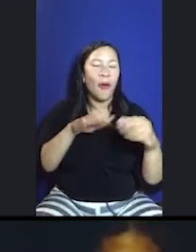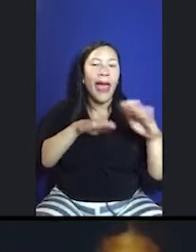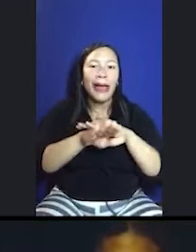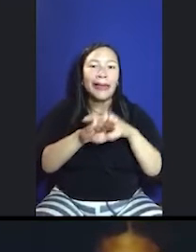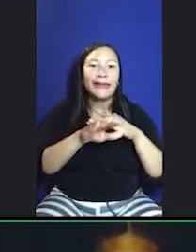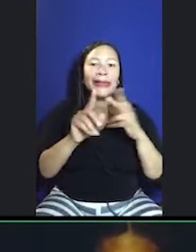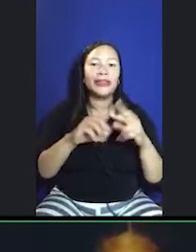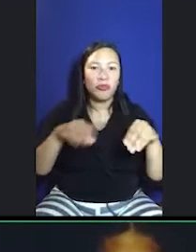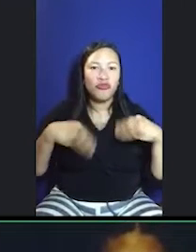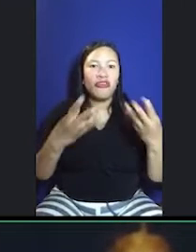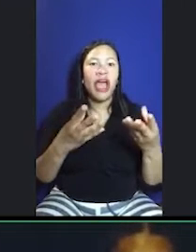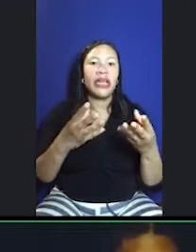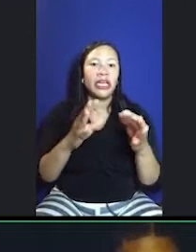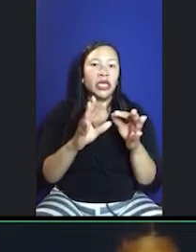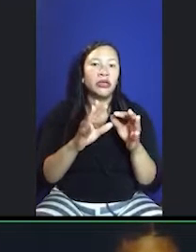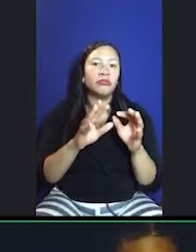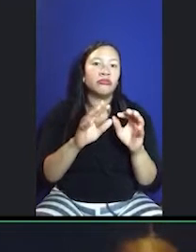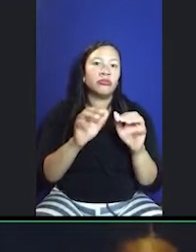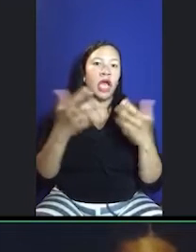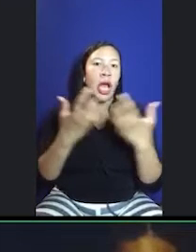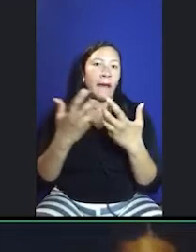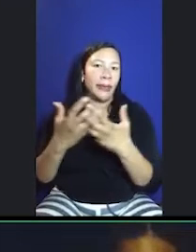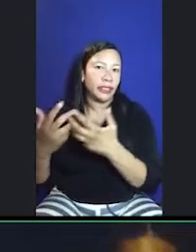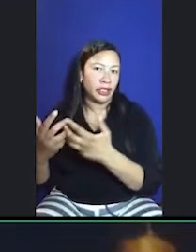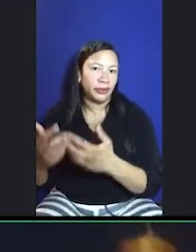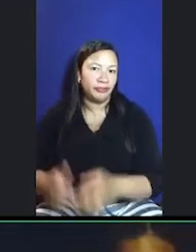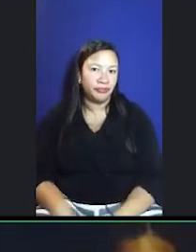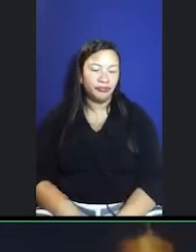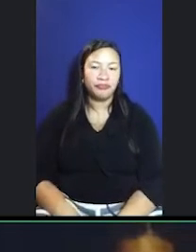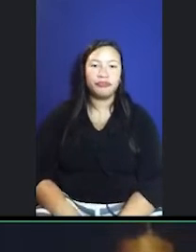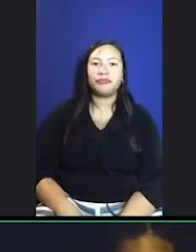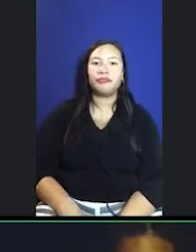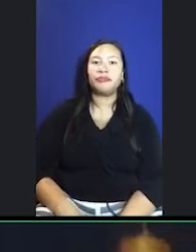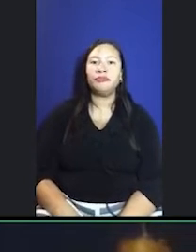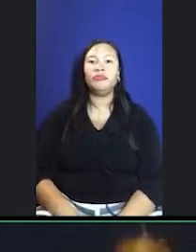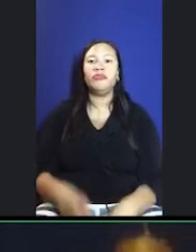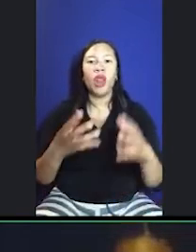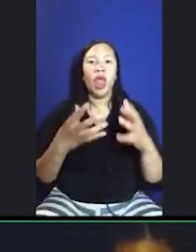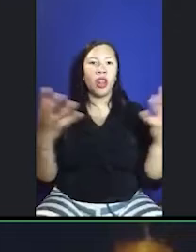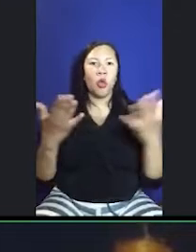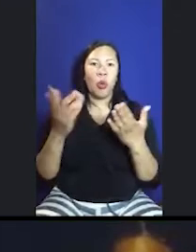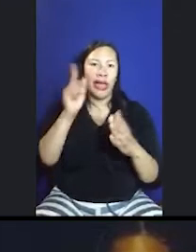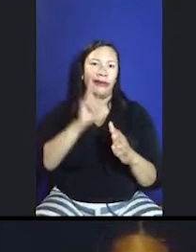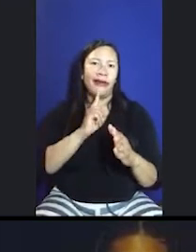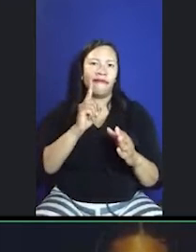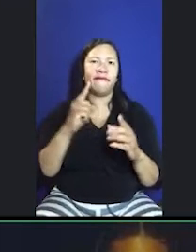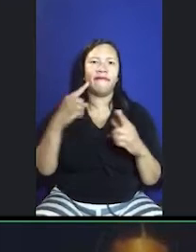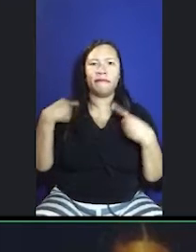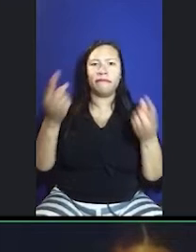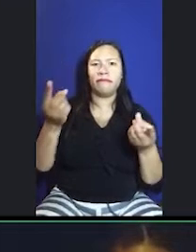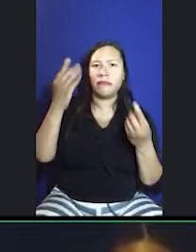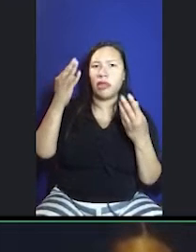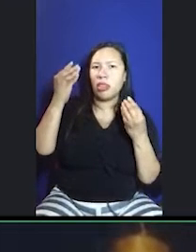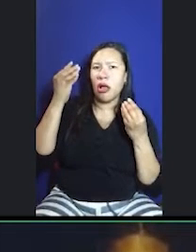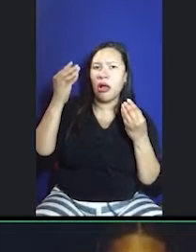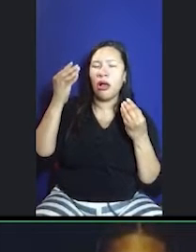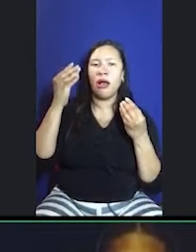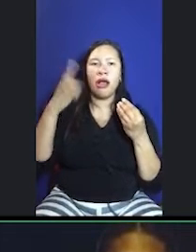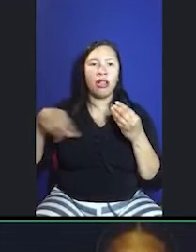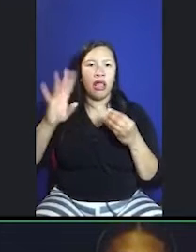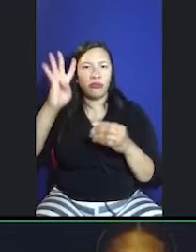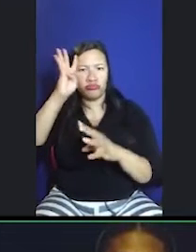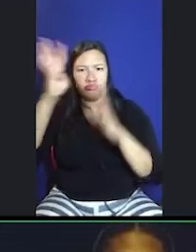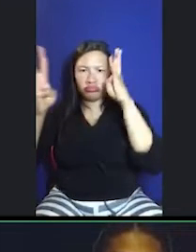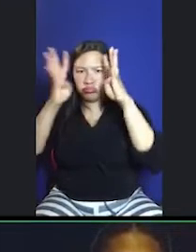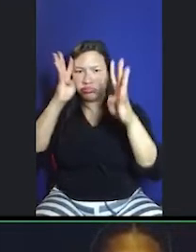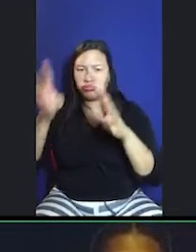accommodations. There are a lot of Right. ways that a lot of things that deaf people have thought about, invented,